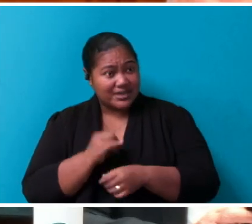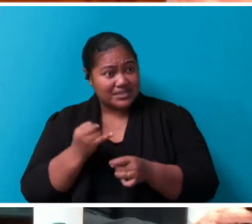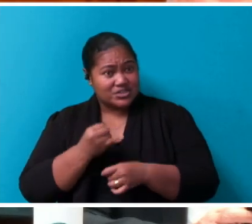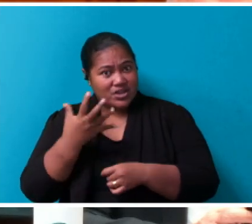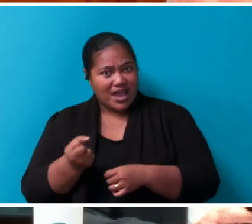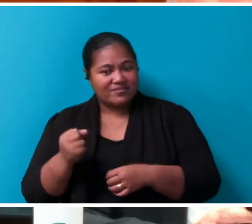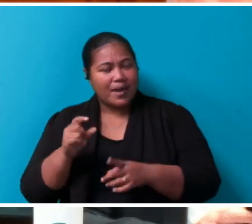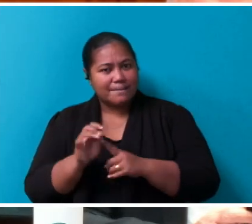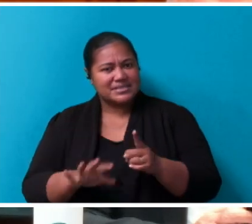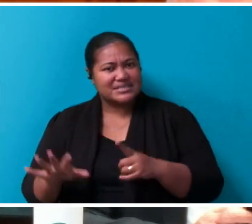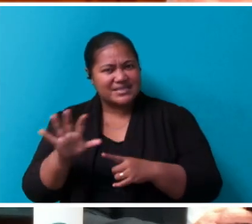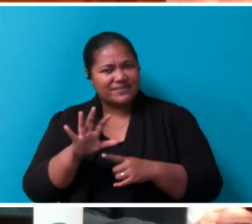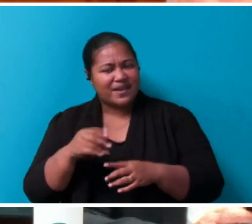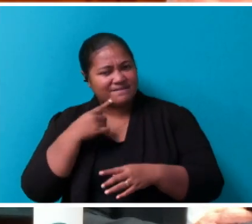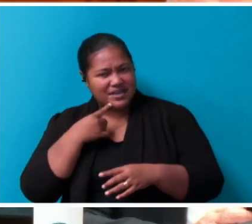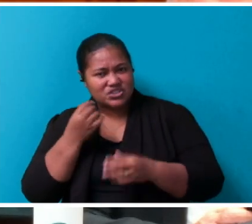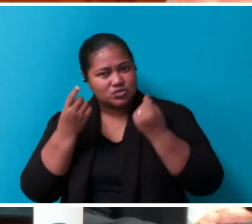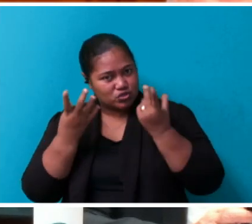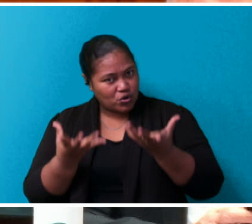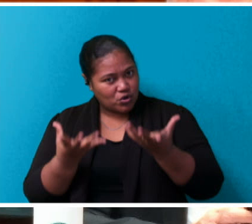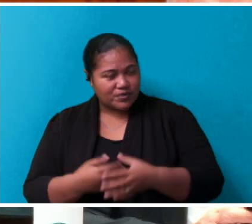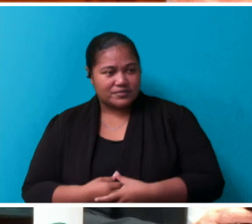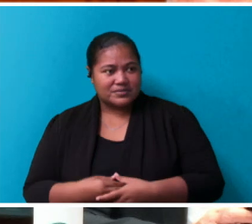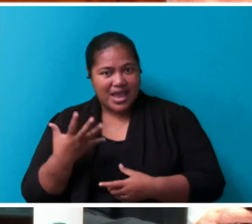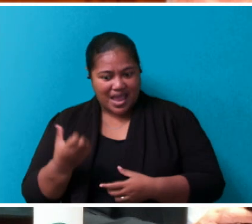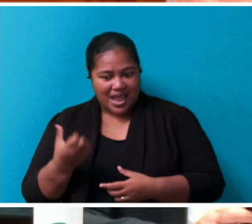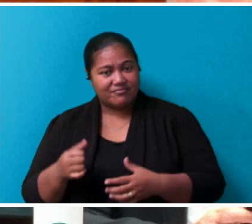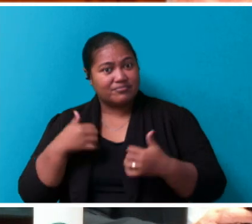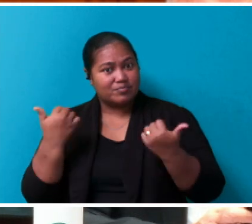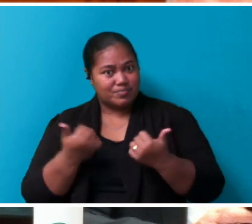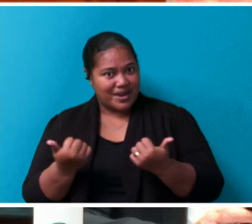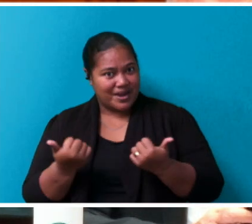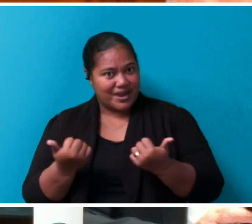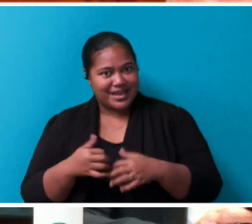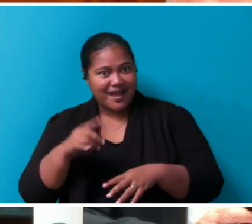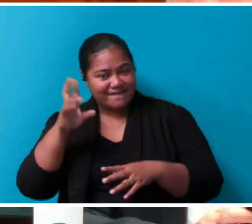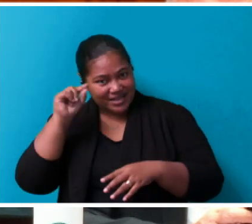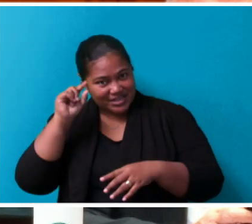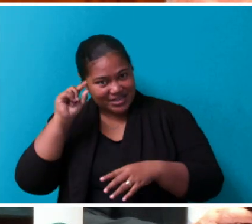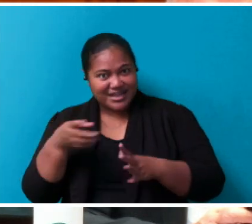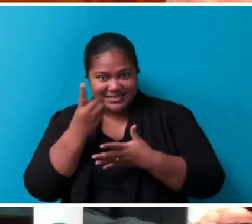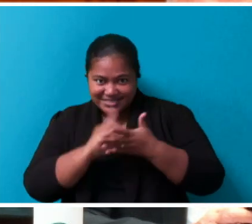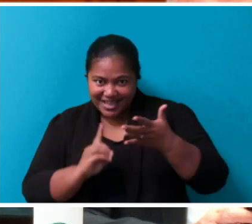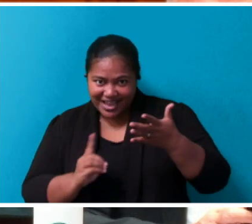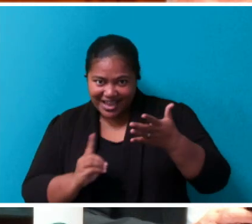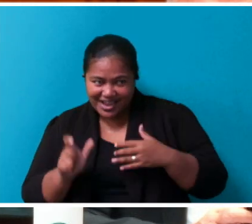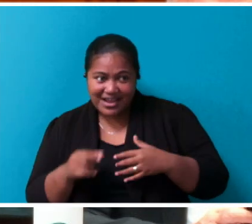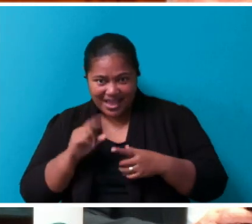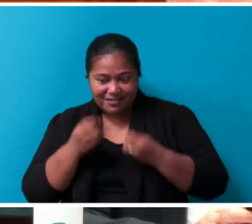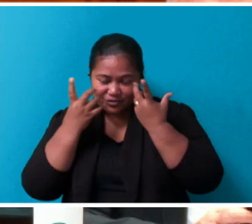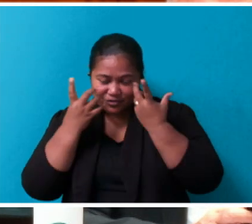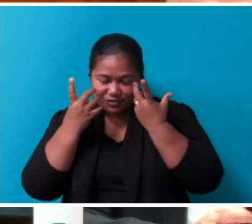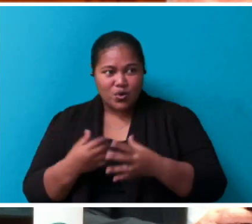Pacific Fusion Fashion Show, where a number of talented Fijian designers took center stage, showcasing